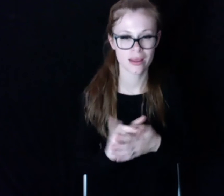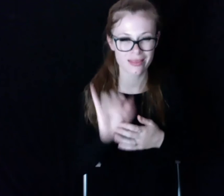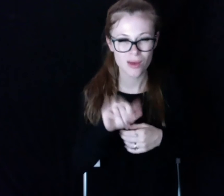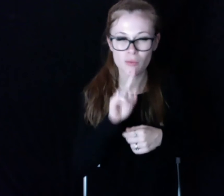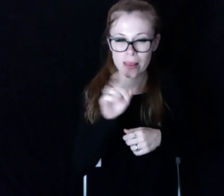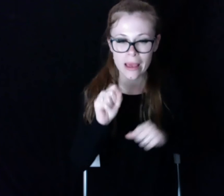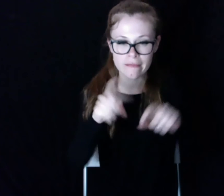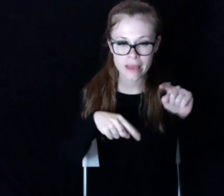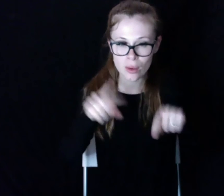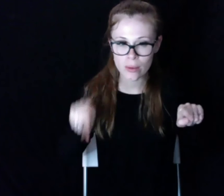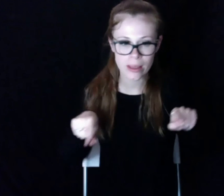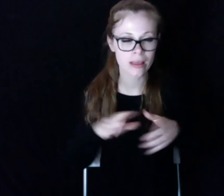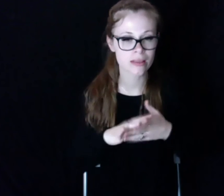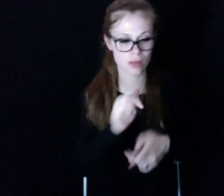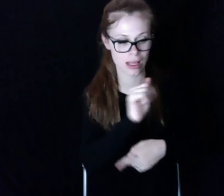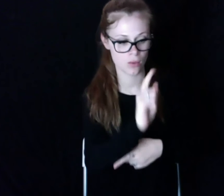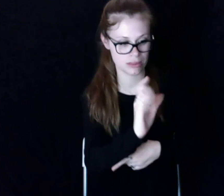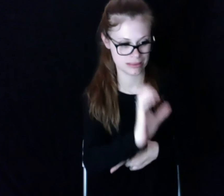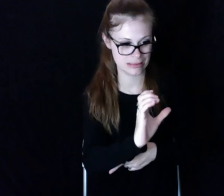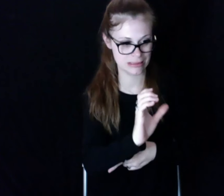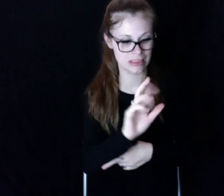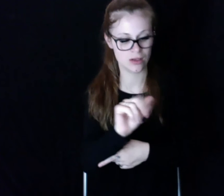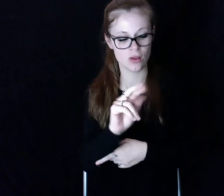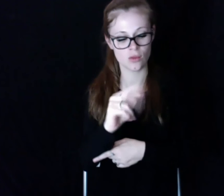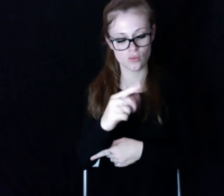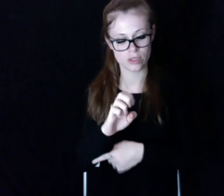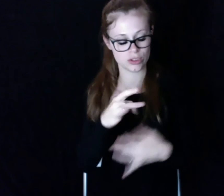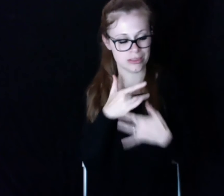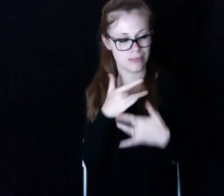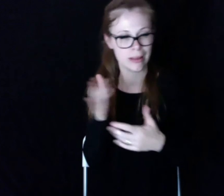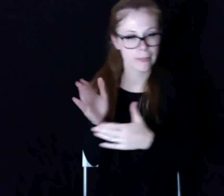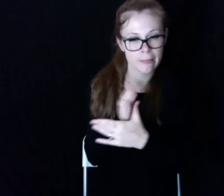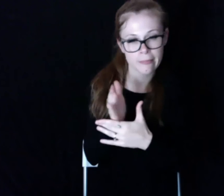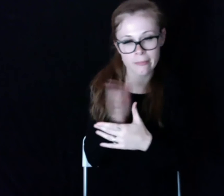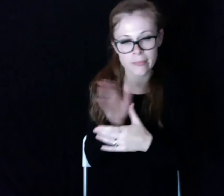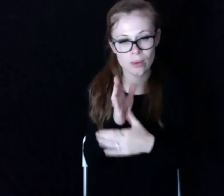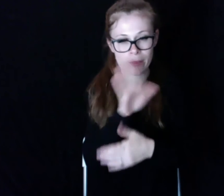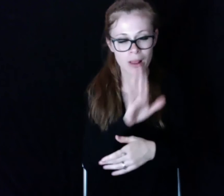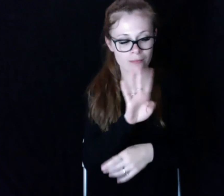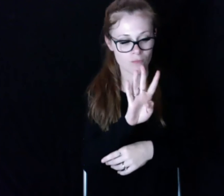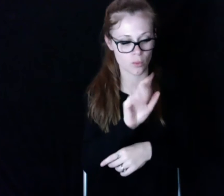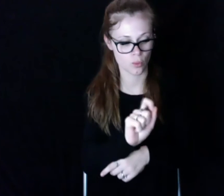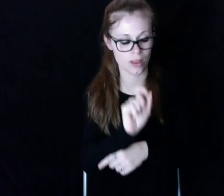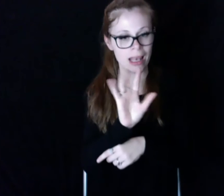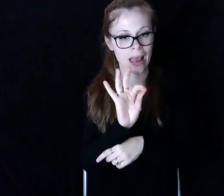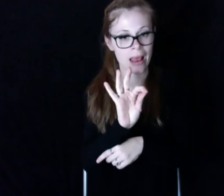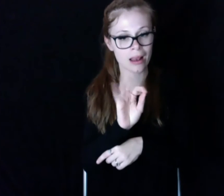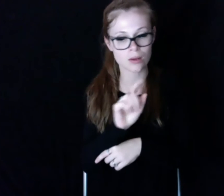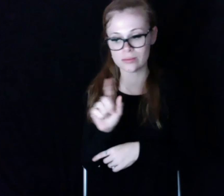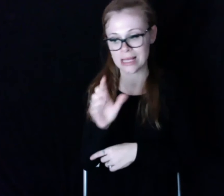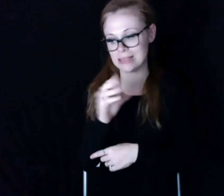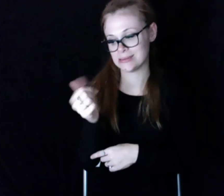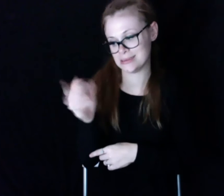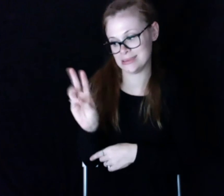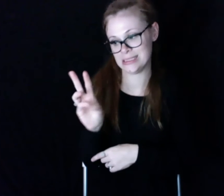and so the A1C range is generally somewhere between about 4.9 and 16,